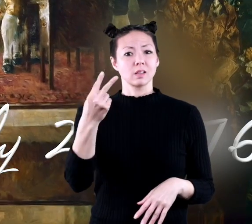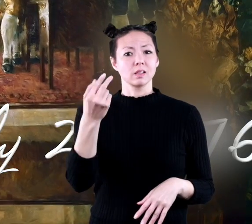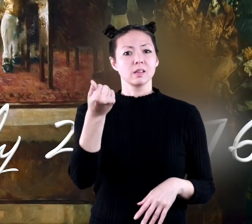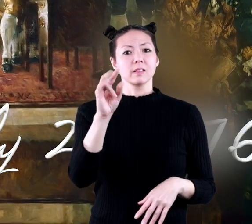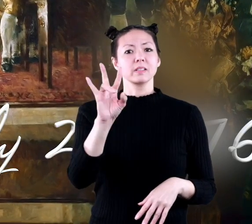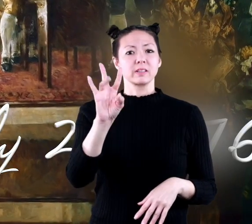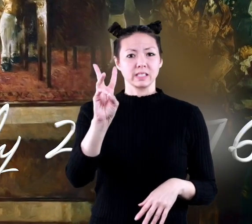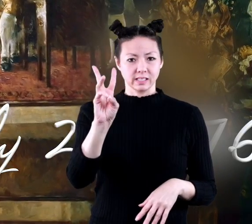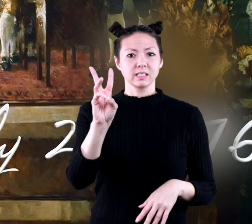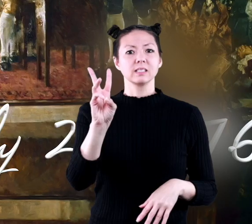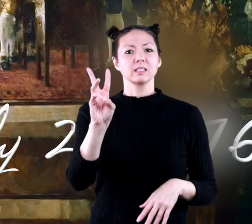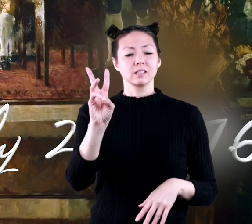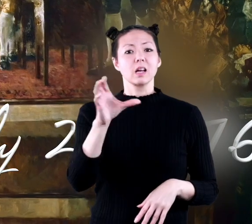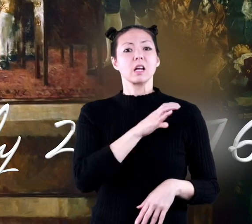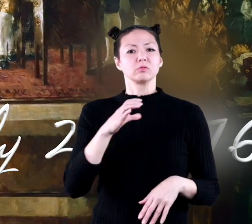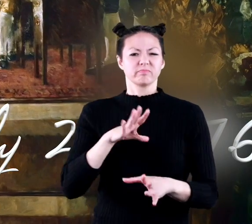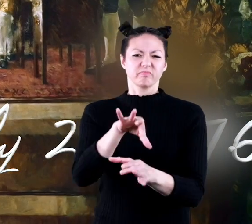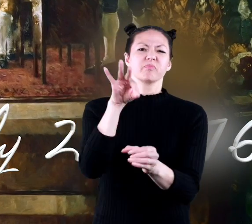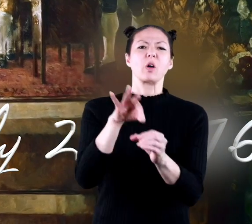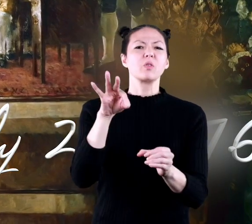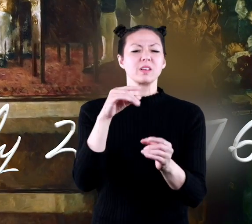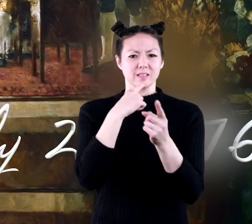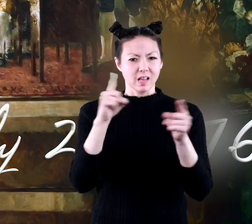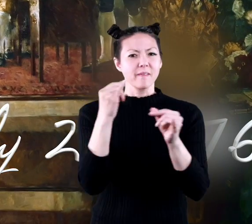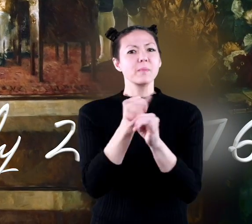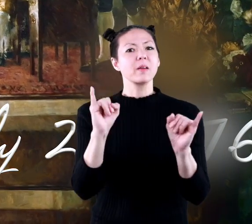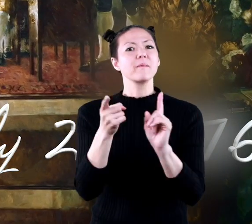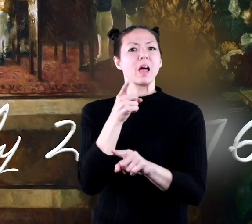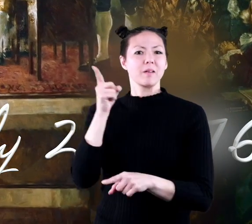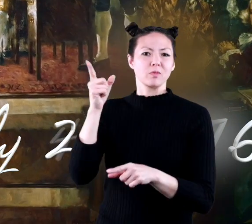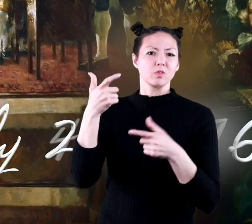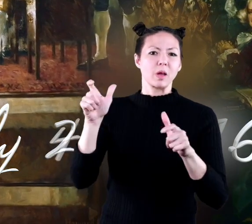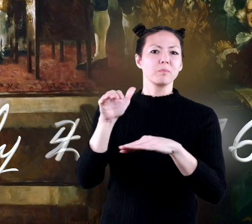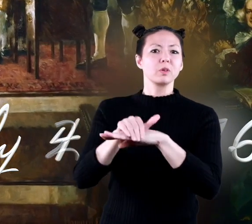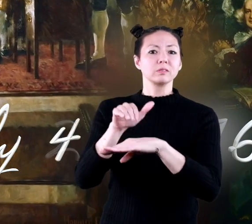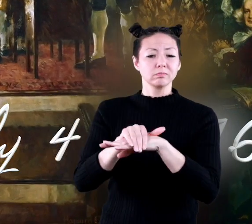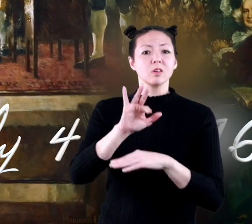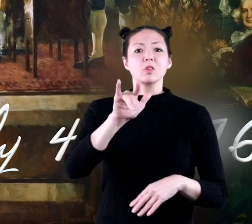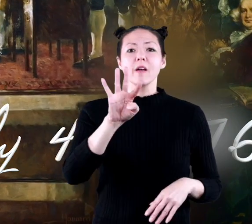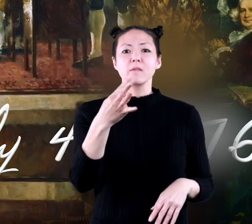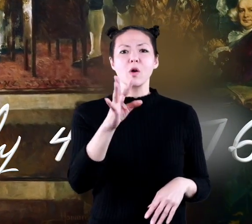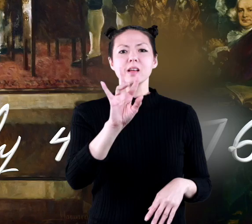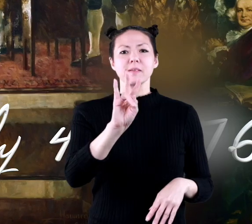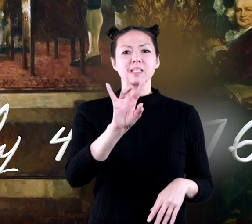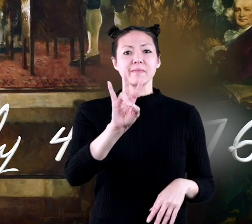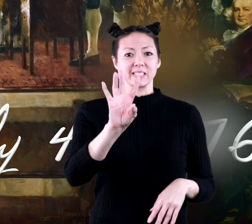2nd, 1776, Congress voted to declare independence from Great Britain, and on July